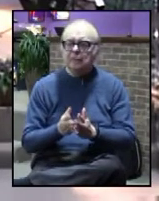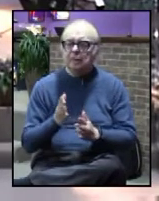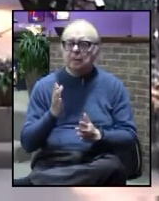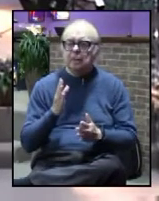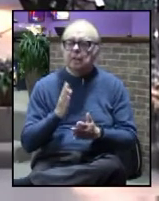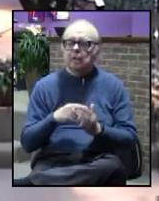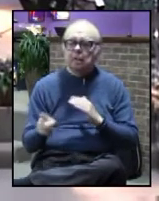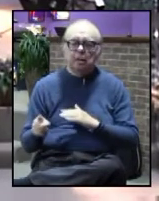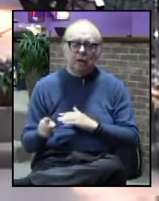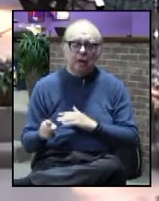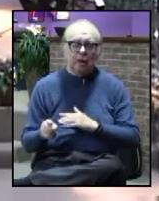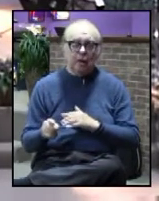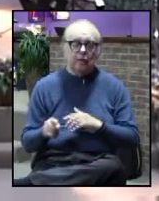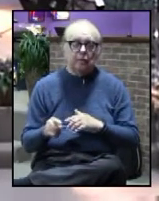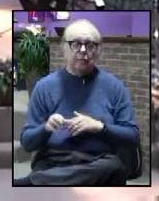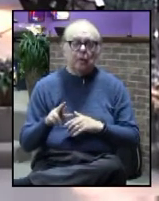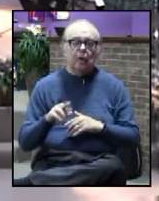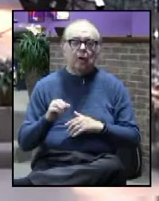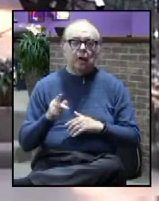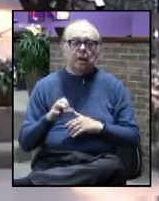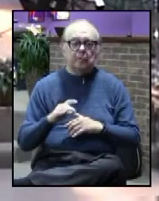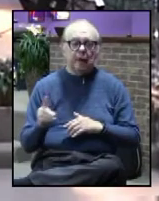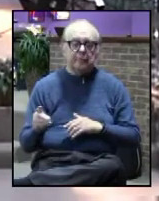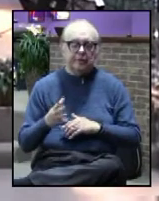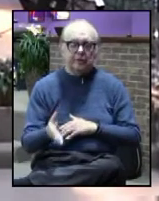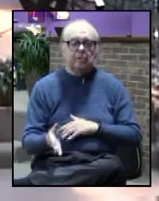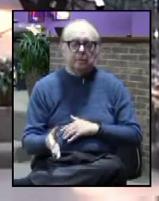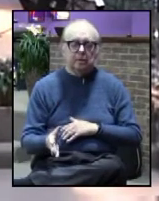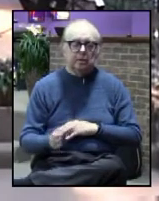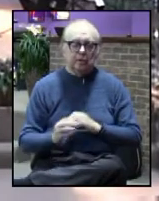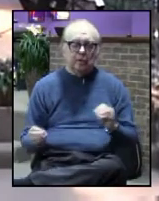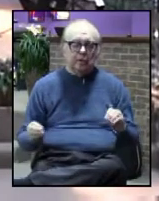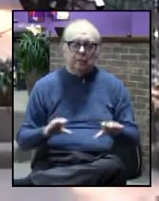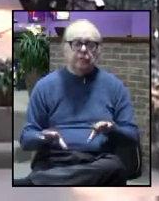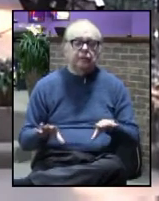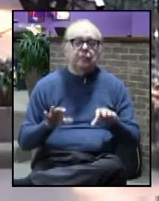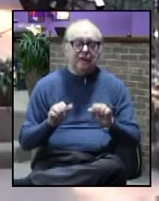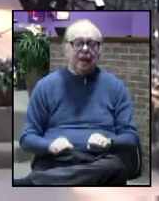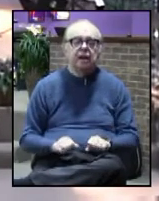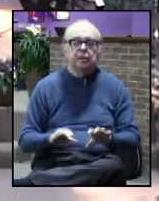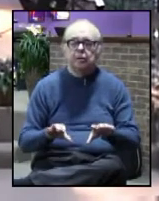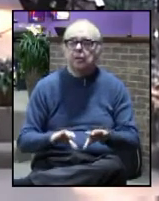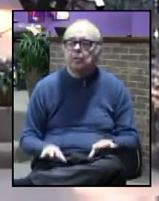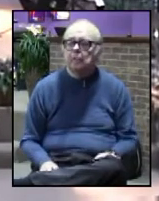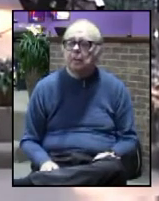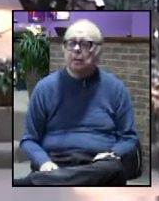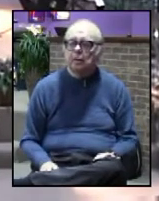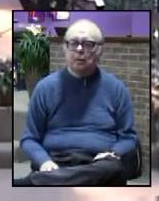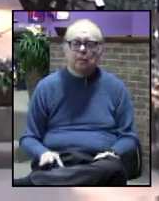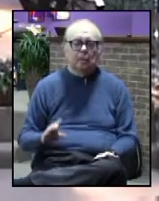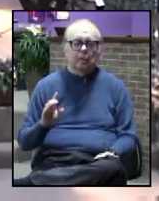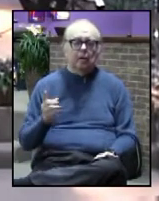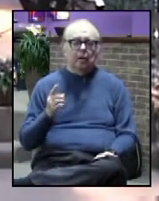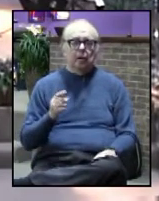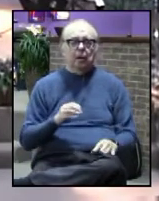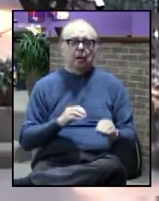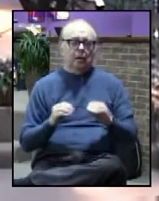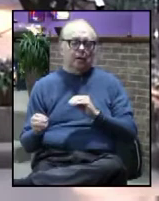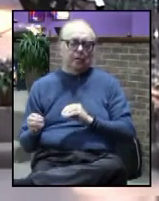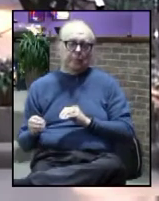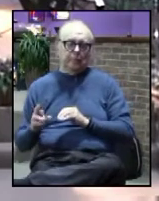Because there are rapids there. And there's not much you can do once you put